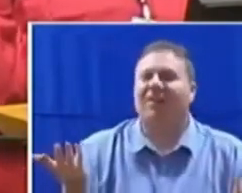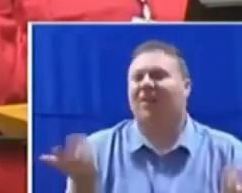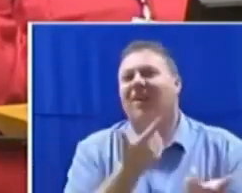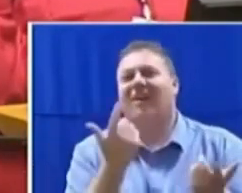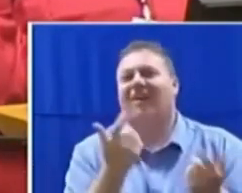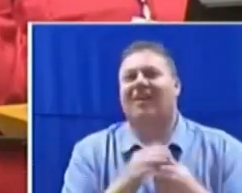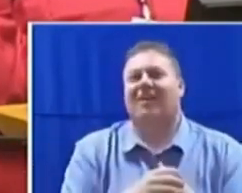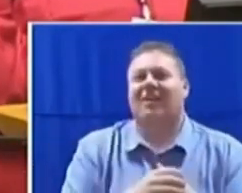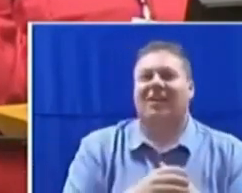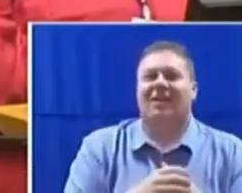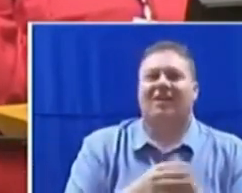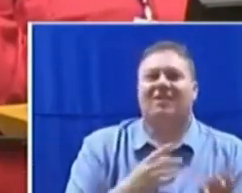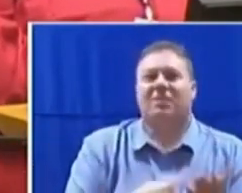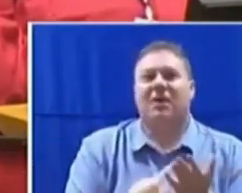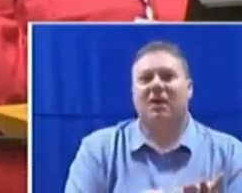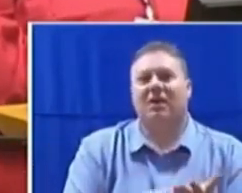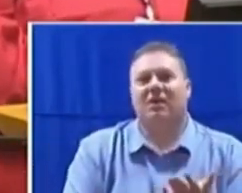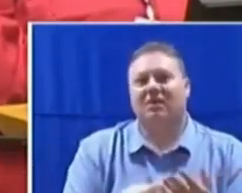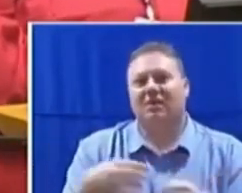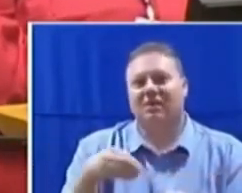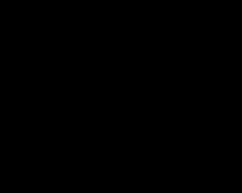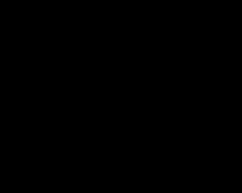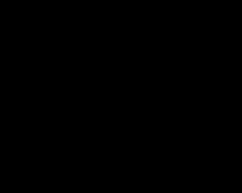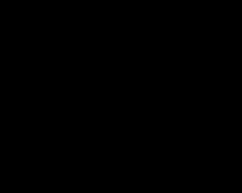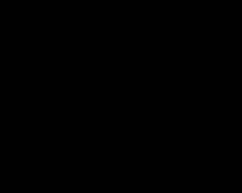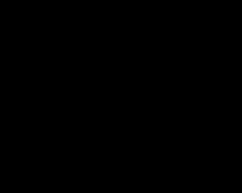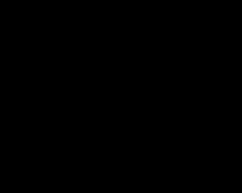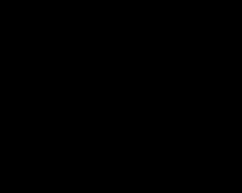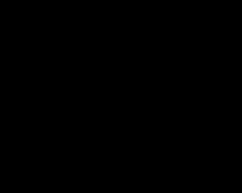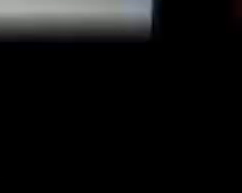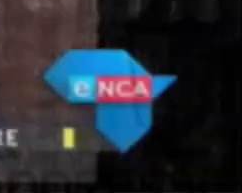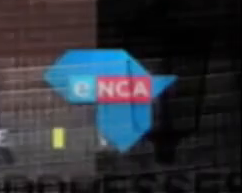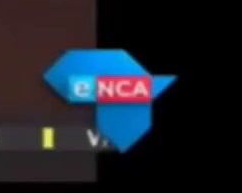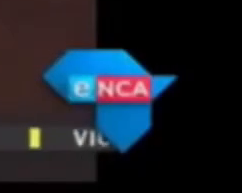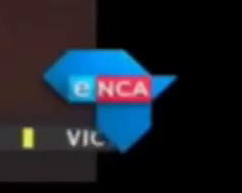much. Let's debate insourcing, please.